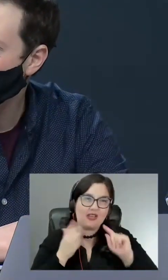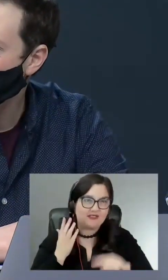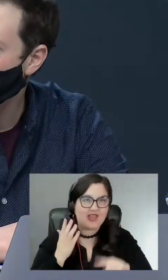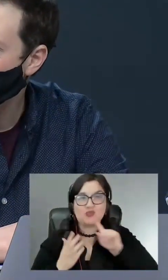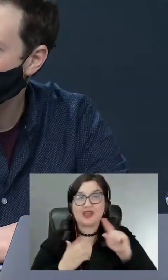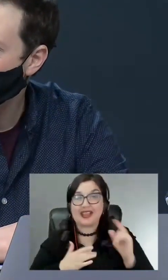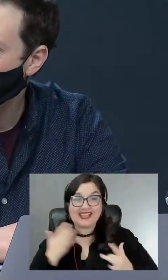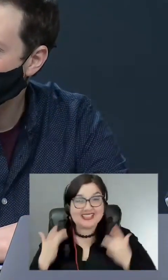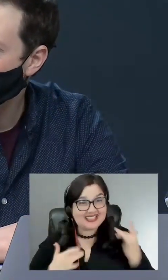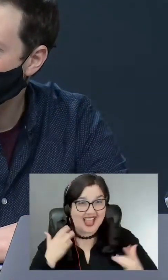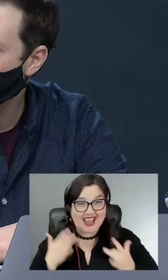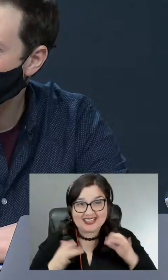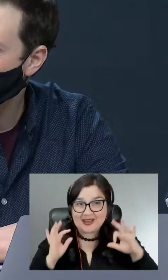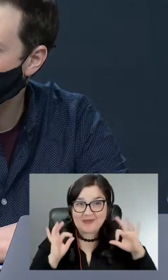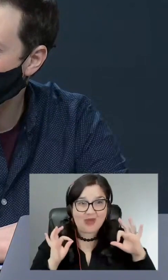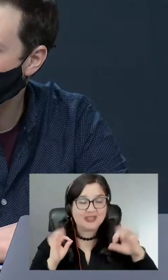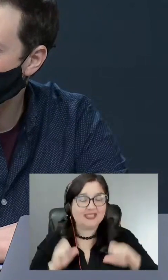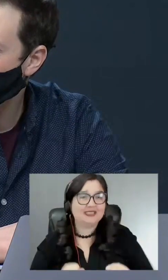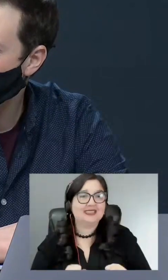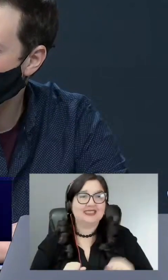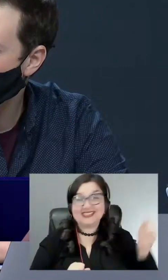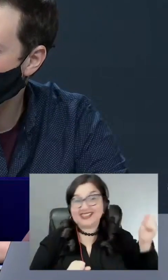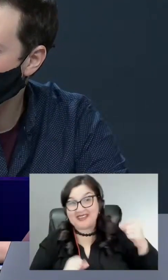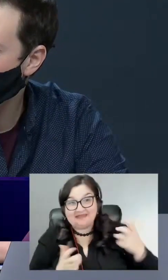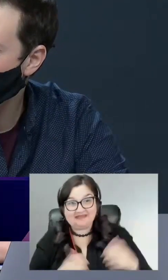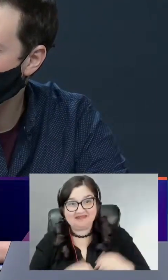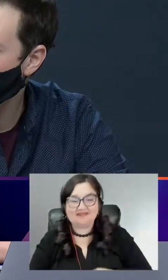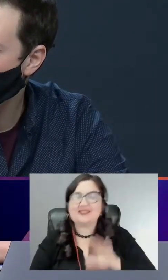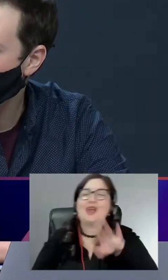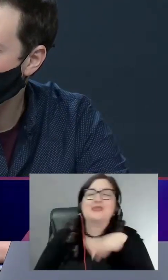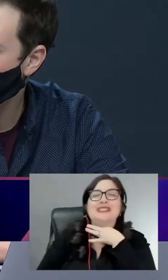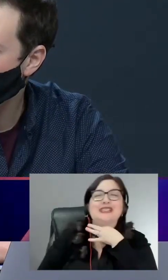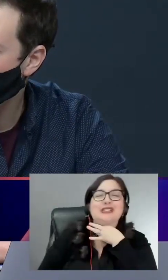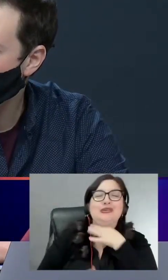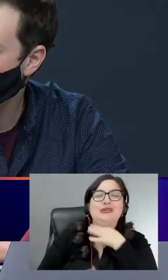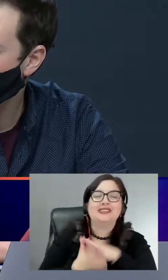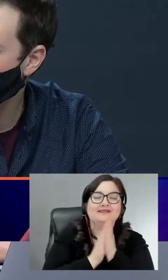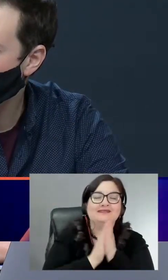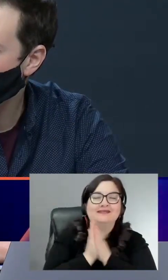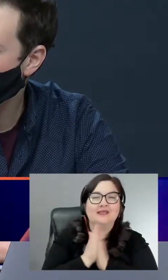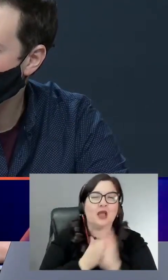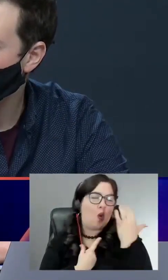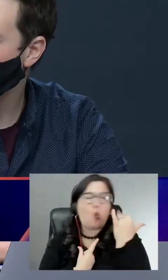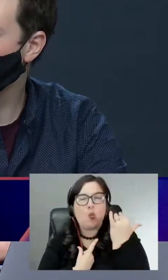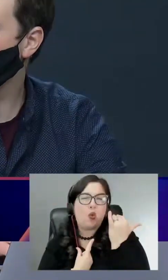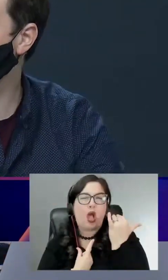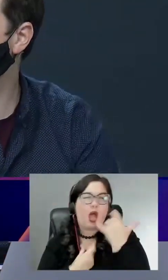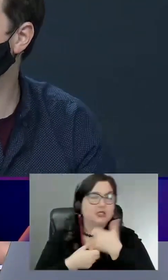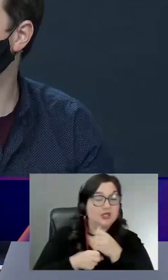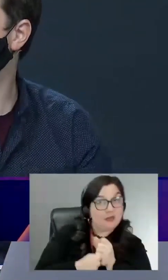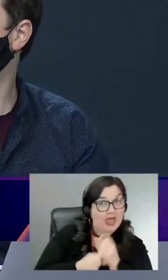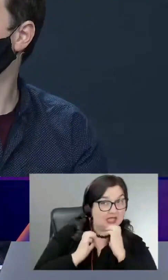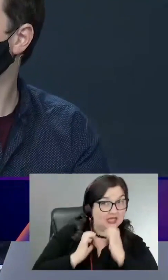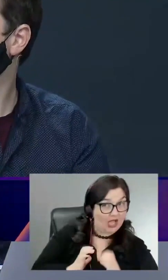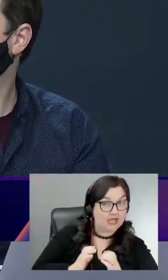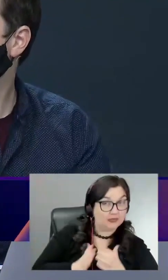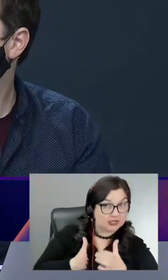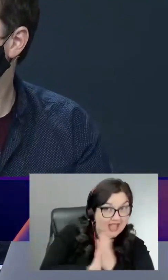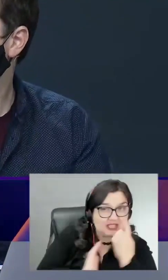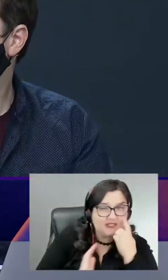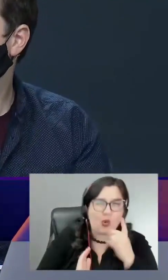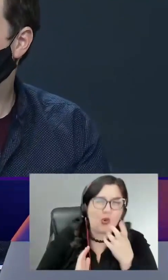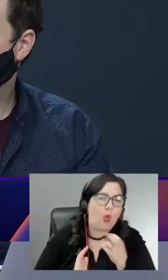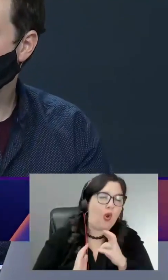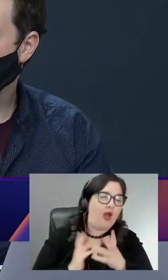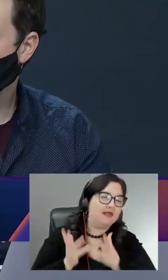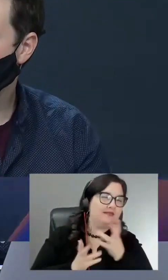and I'm always curious to ask teams, like, why did you build this? Was this something customers were asking for? Yeah,